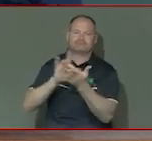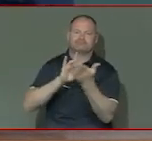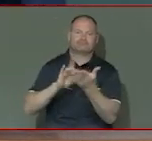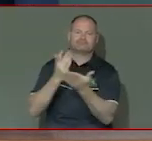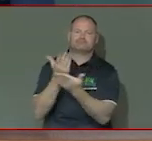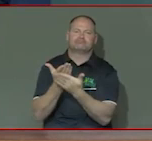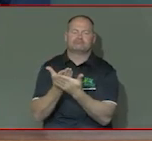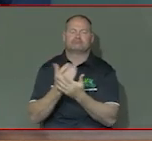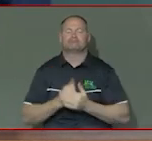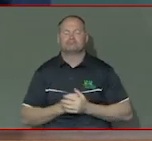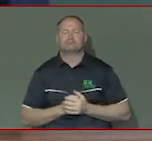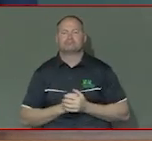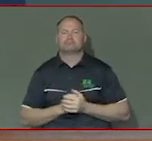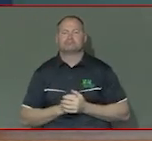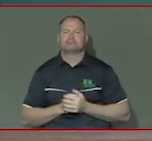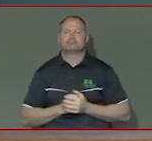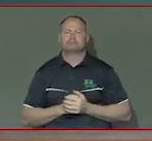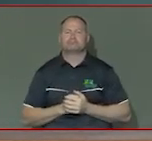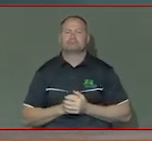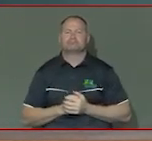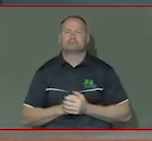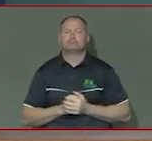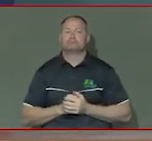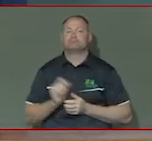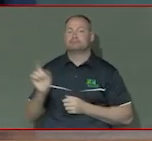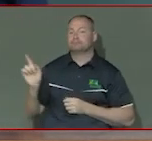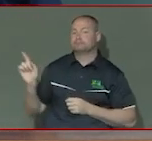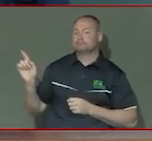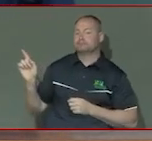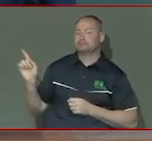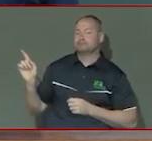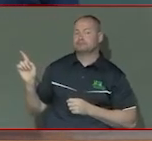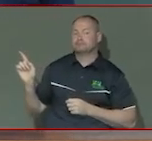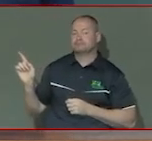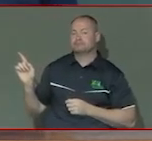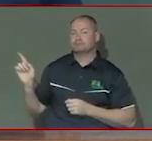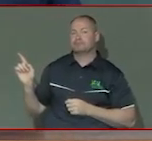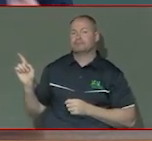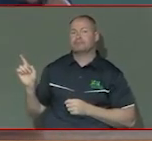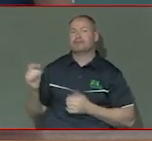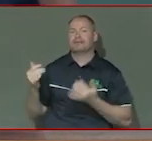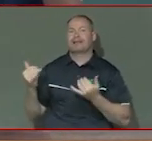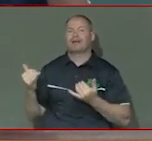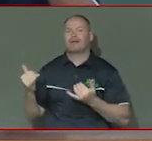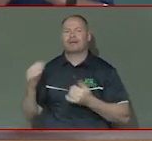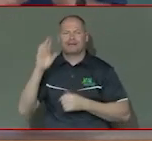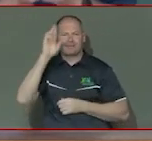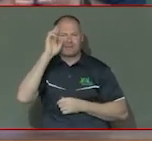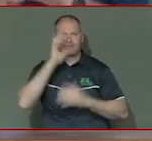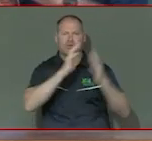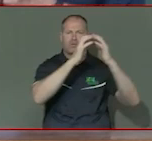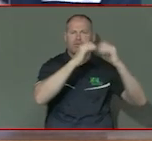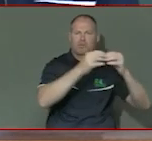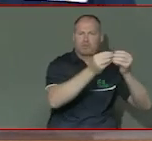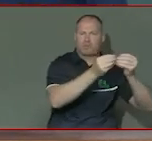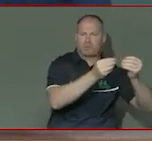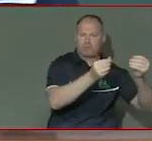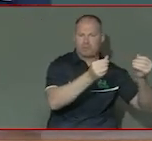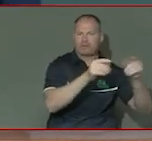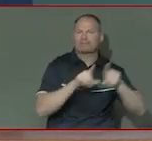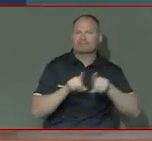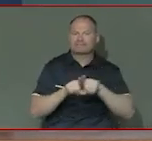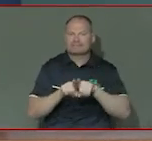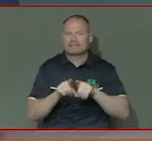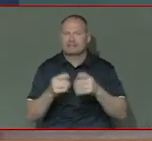liabilities. This one, we want also, it's like solvency, we want our current assets,